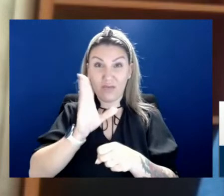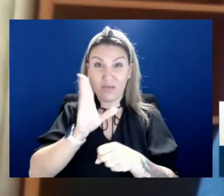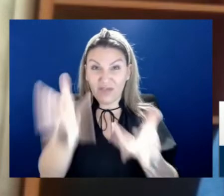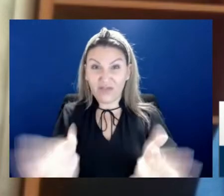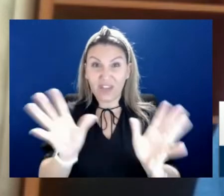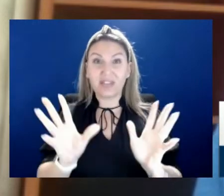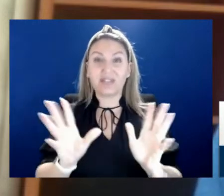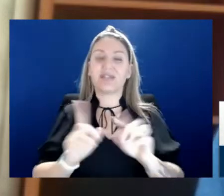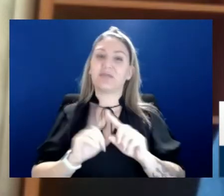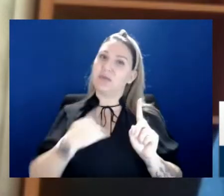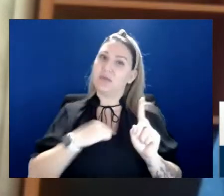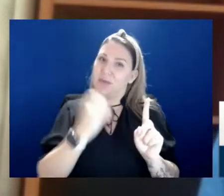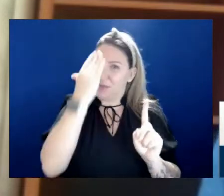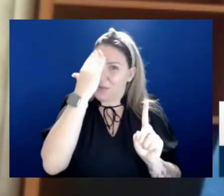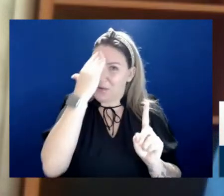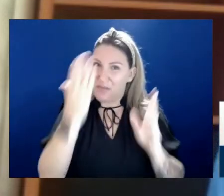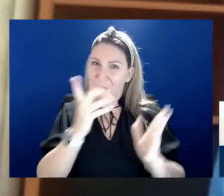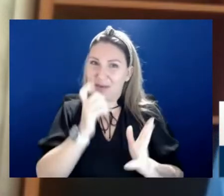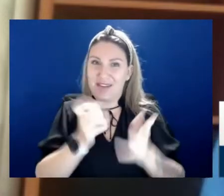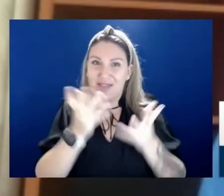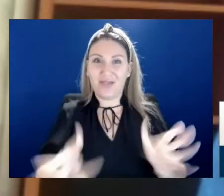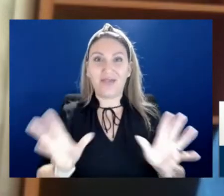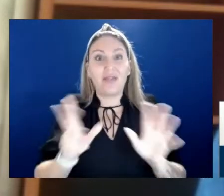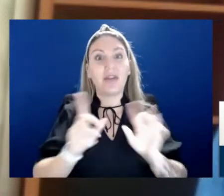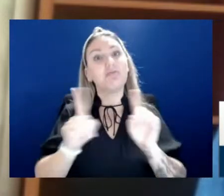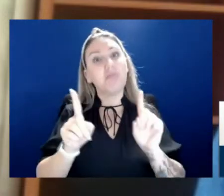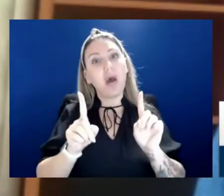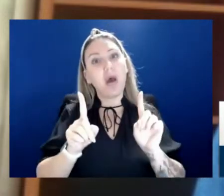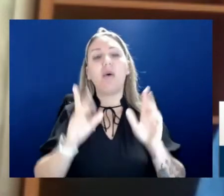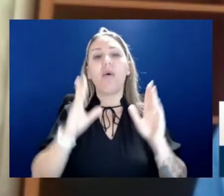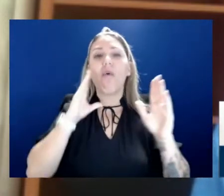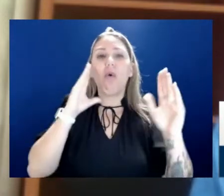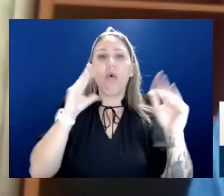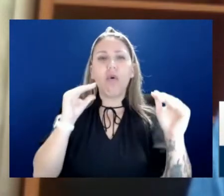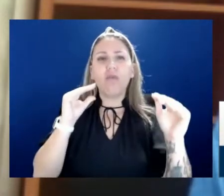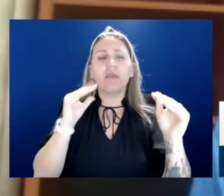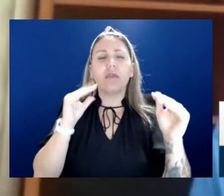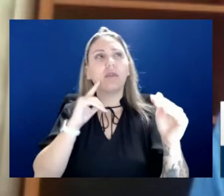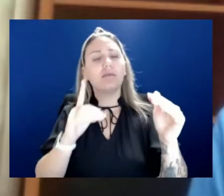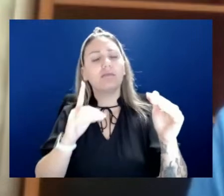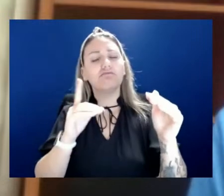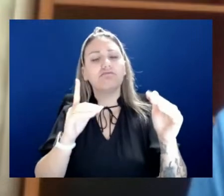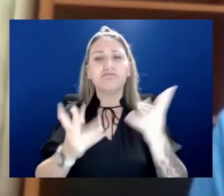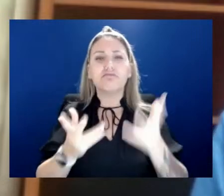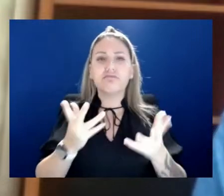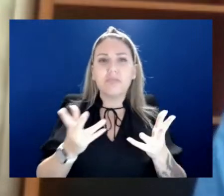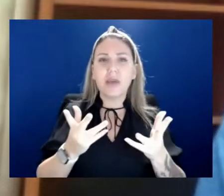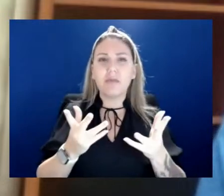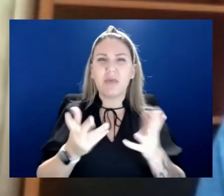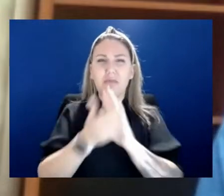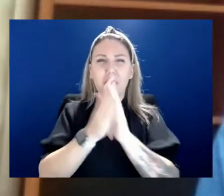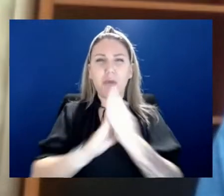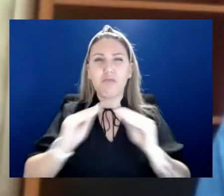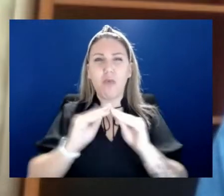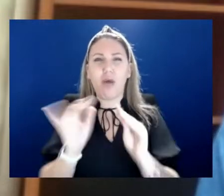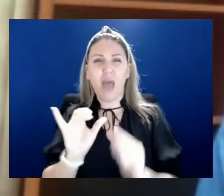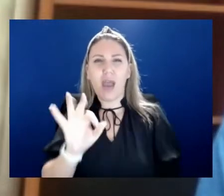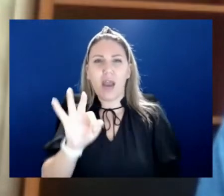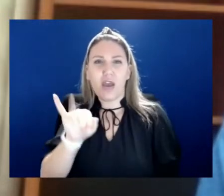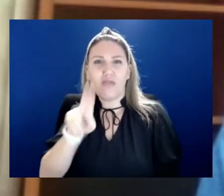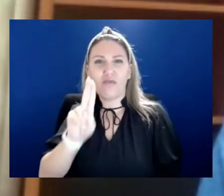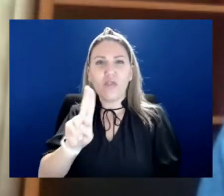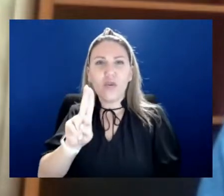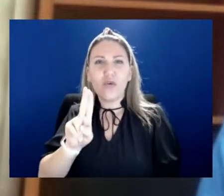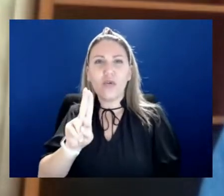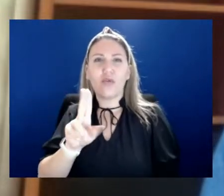we know it's probably not going to end, but at least it'll reach more of a maybe like flu or influenza, something that's more